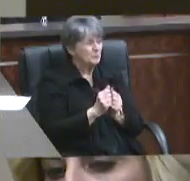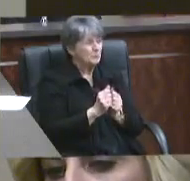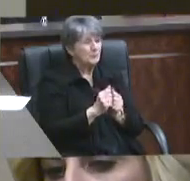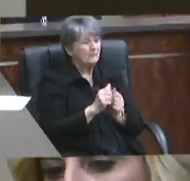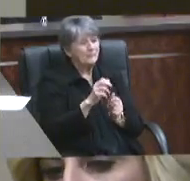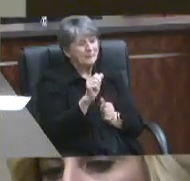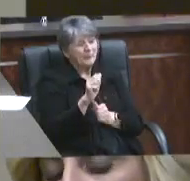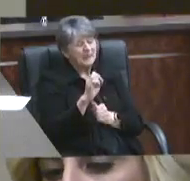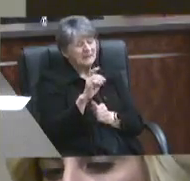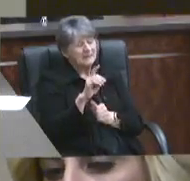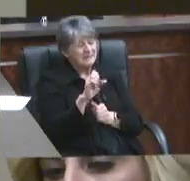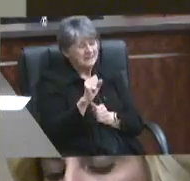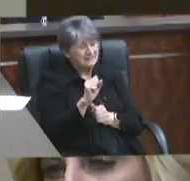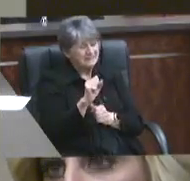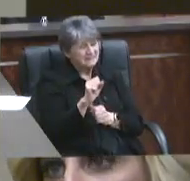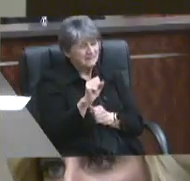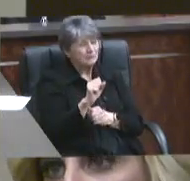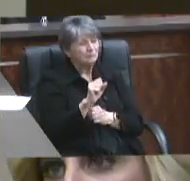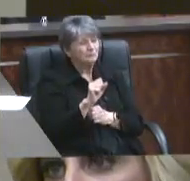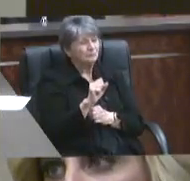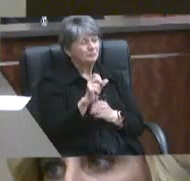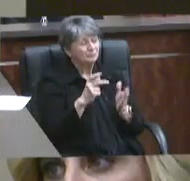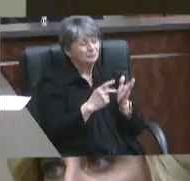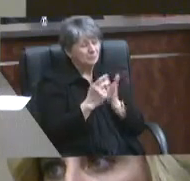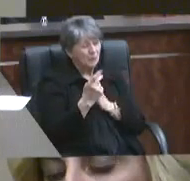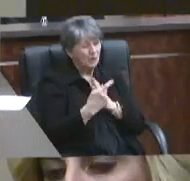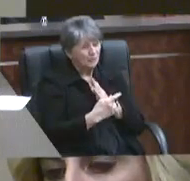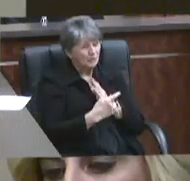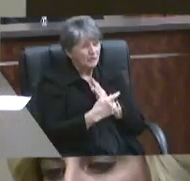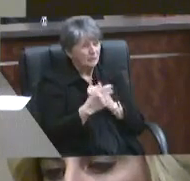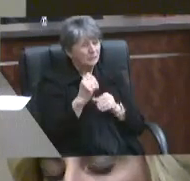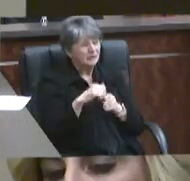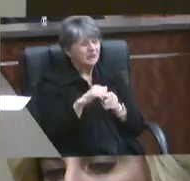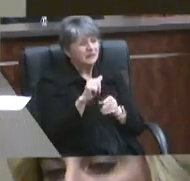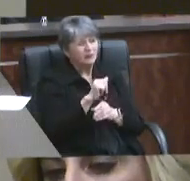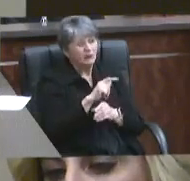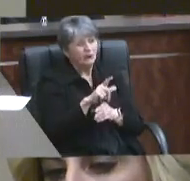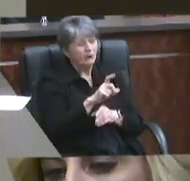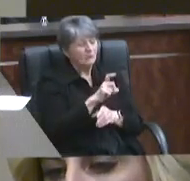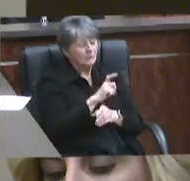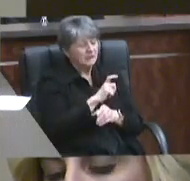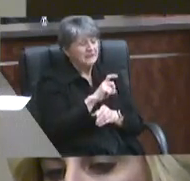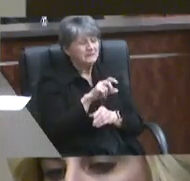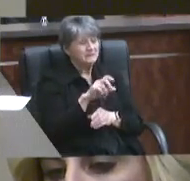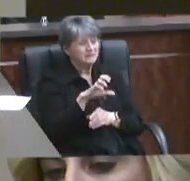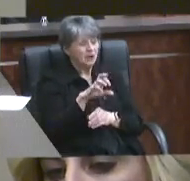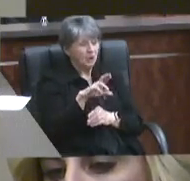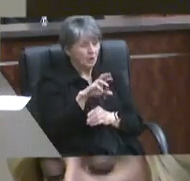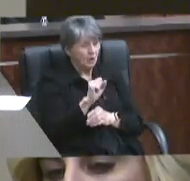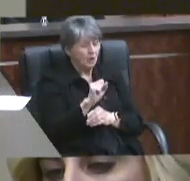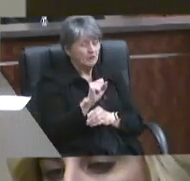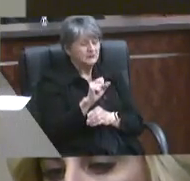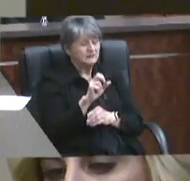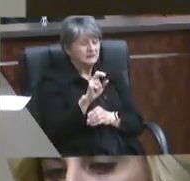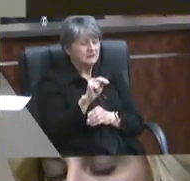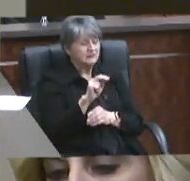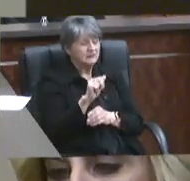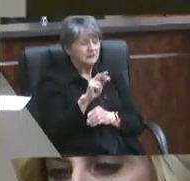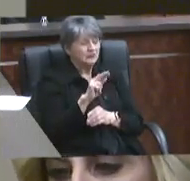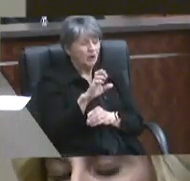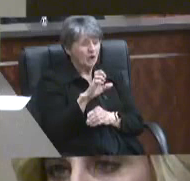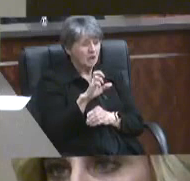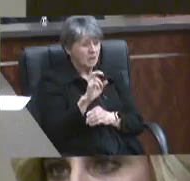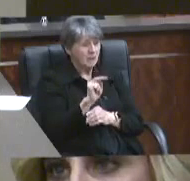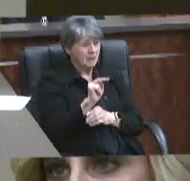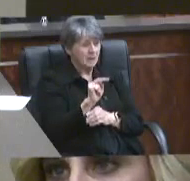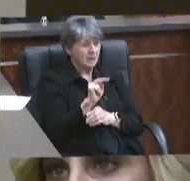AEDs for another word, defibrillators program, which are placed in all police cars. Narcan, which all